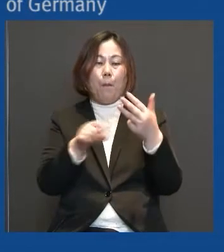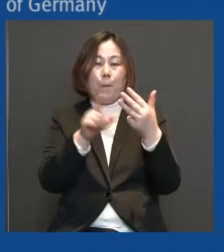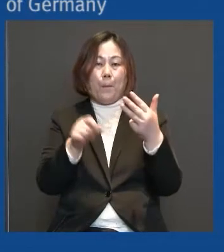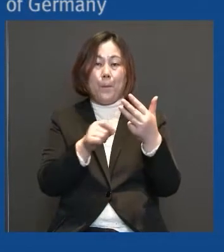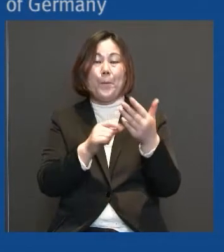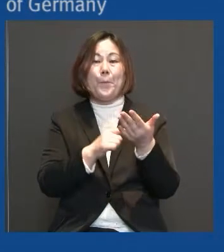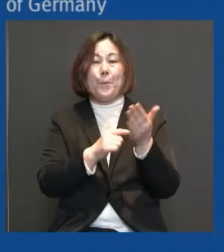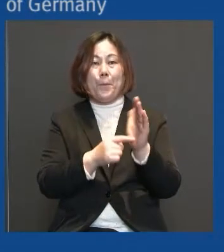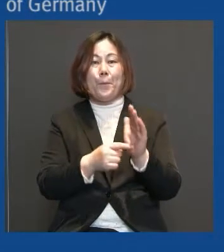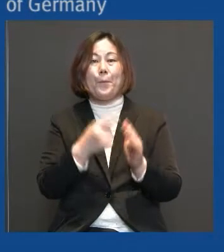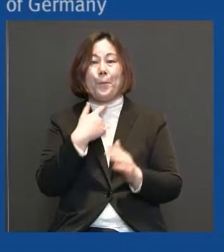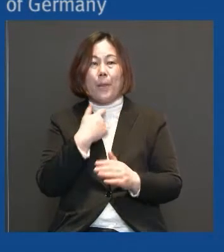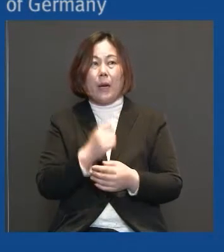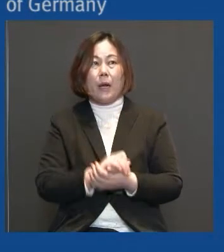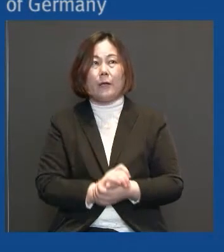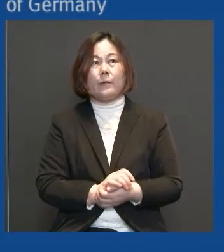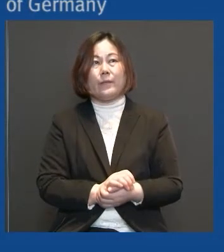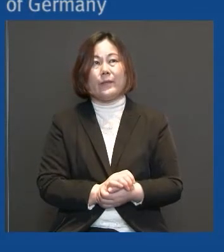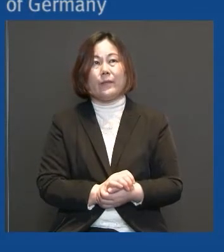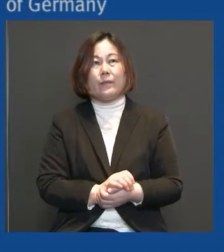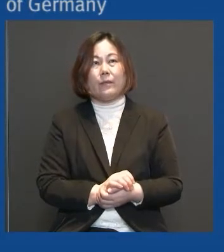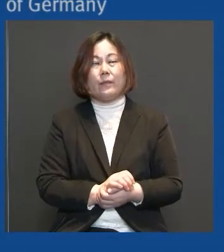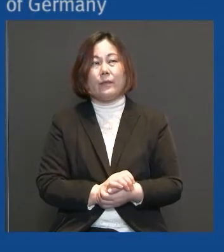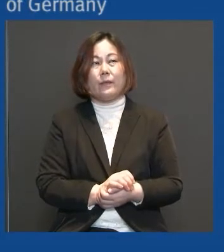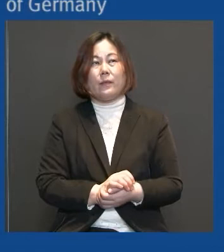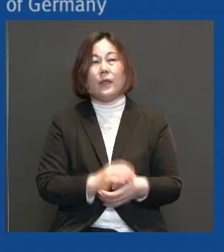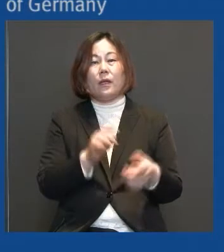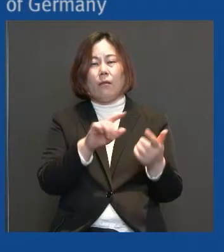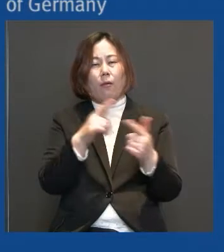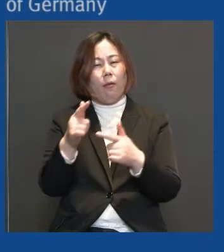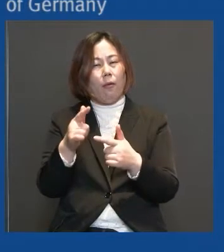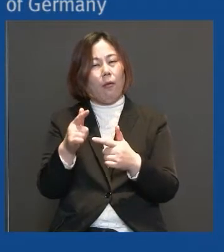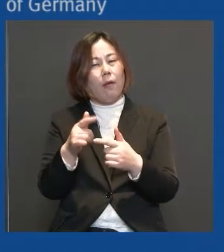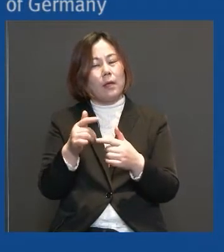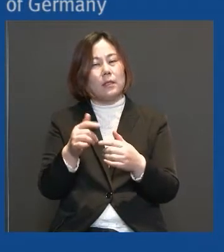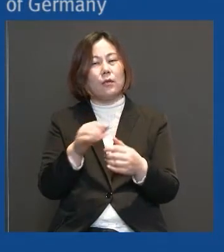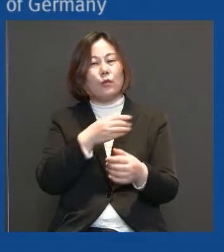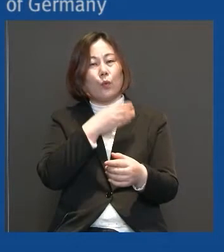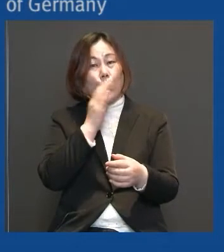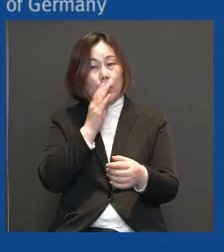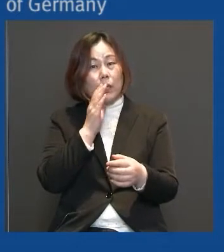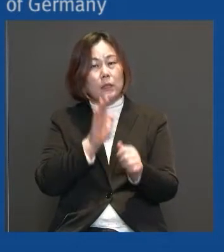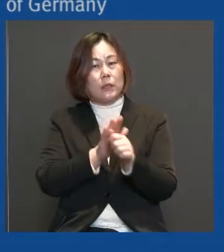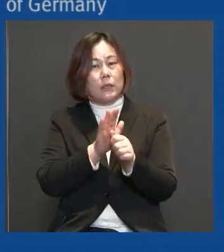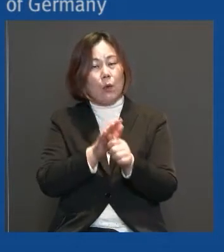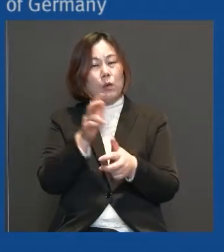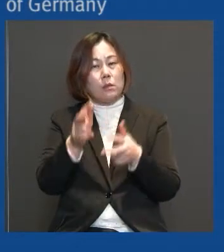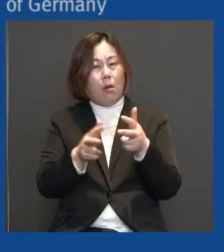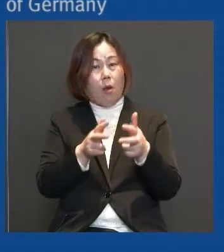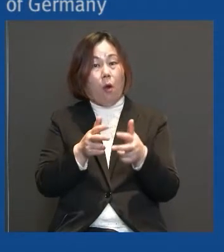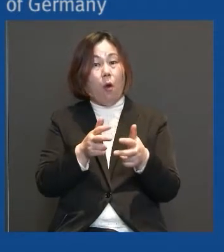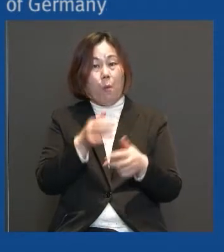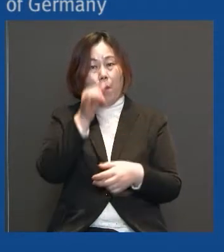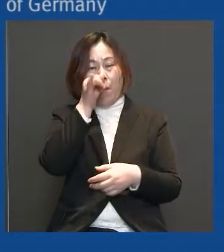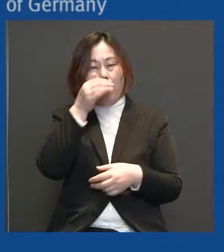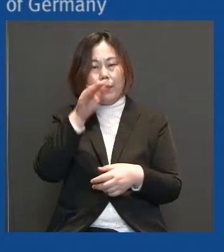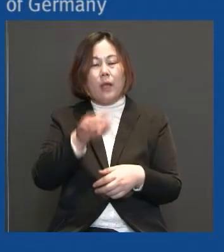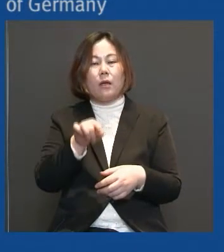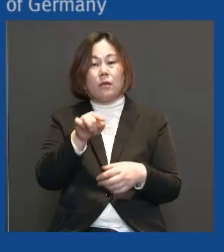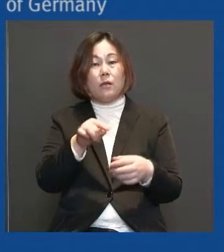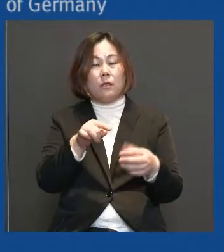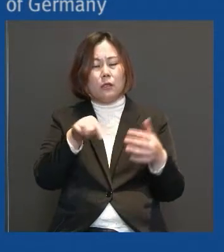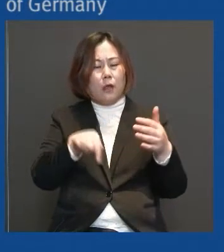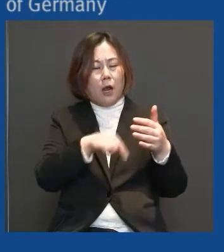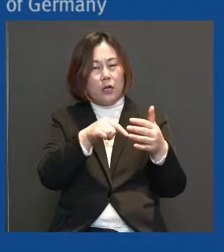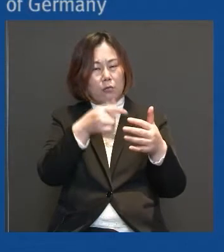One of many projects I want to highlight here, it was difficult to choose one, I think, but Digital Angel is definitely a project I